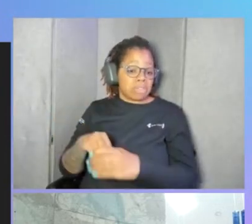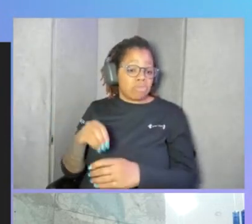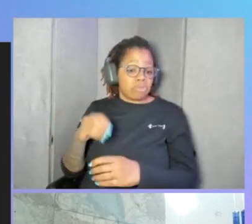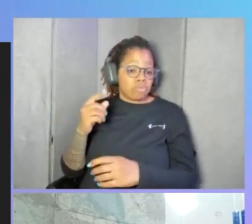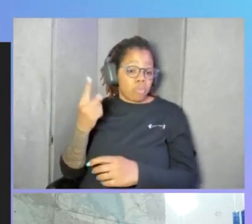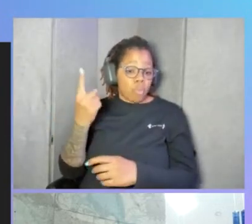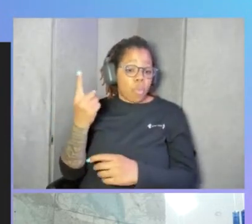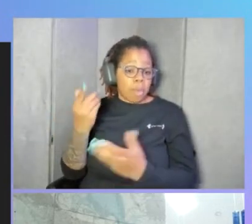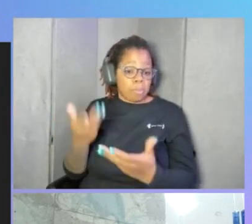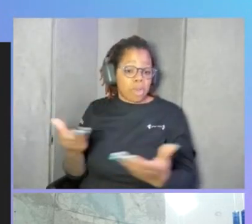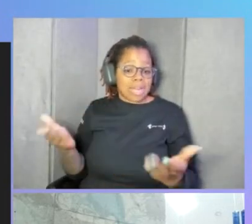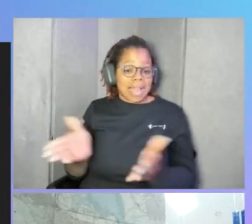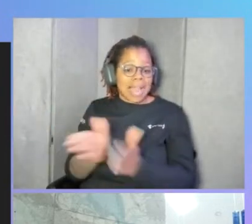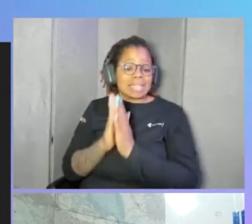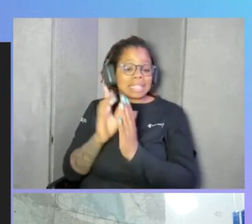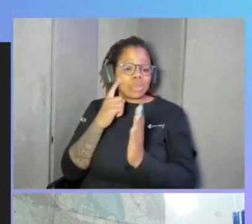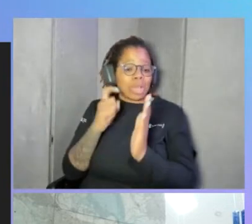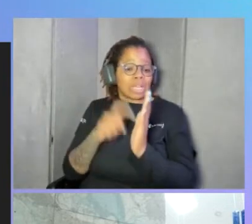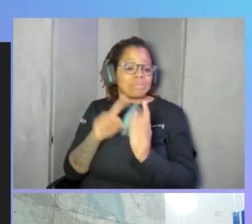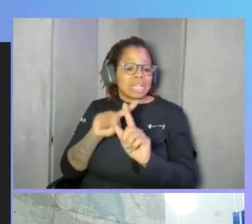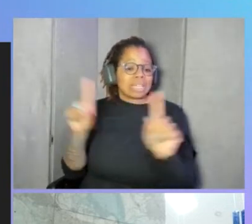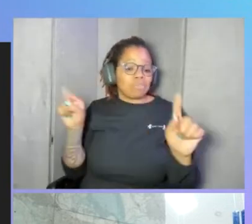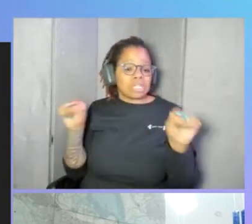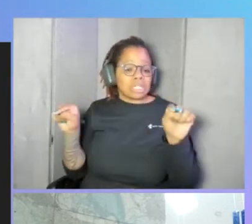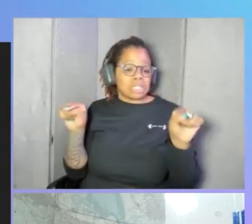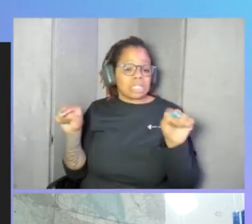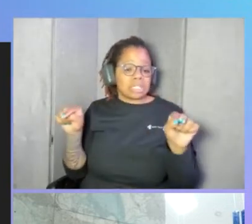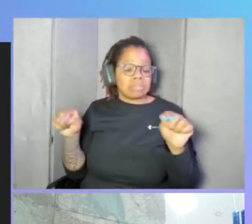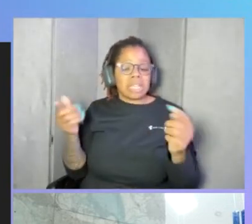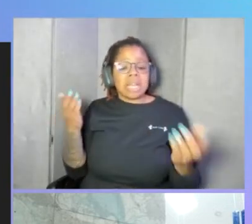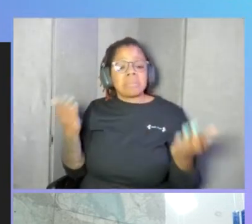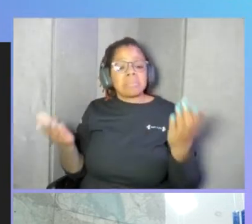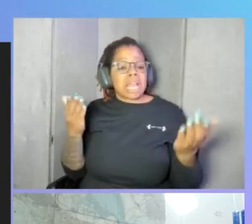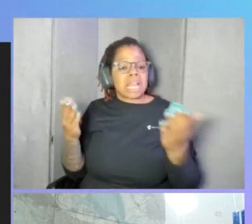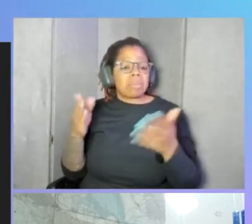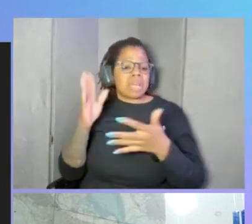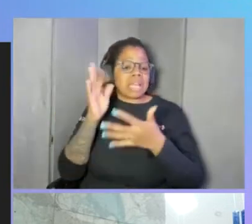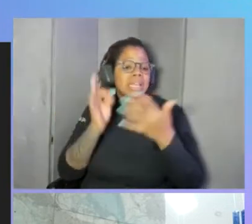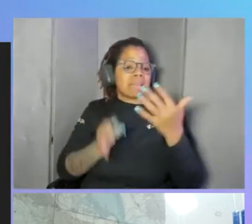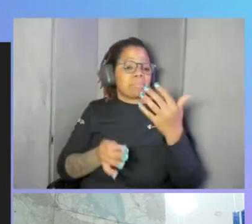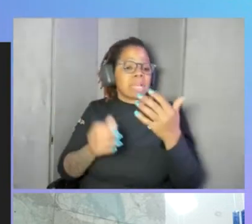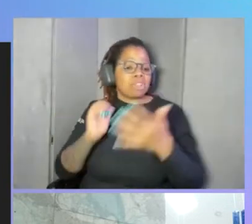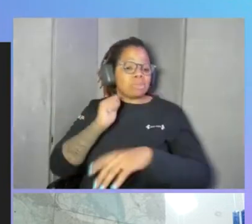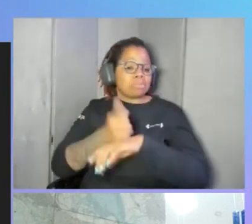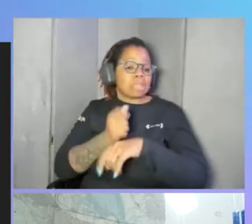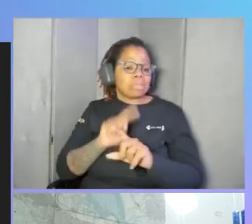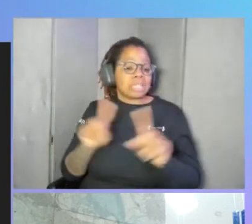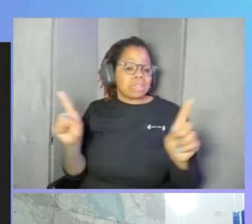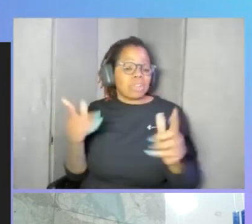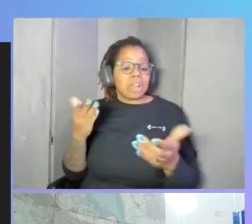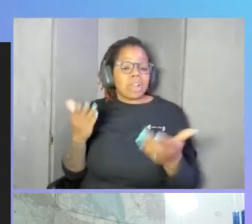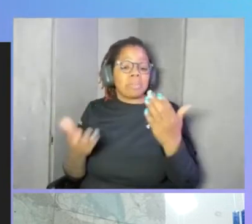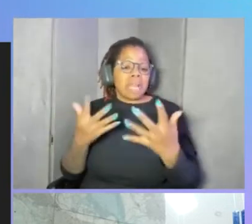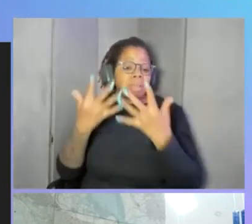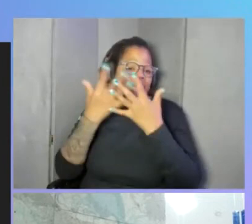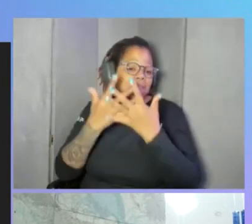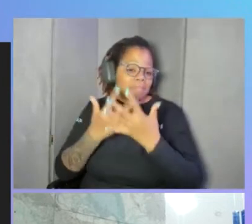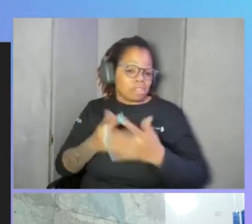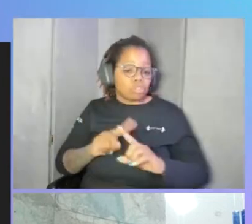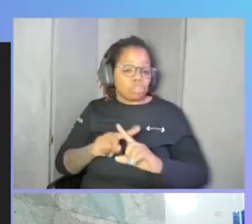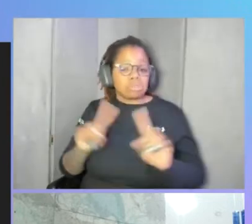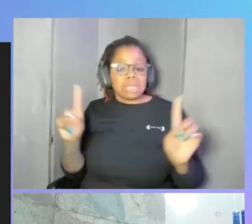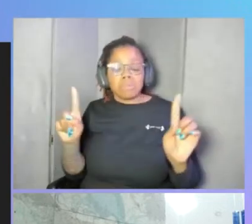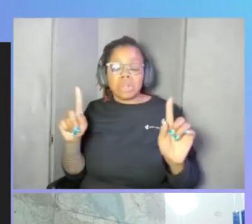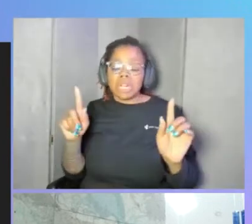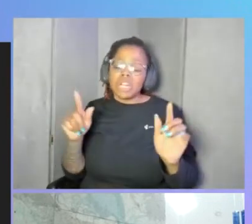and ask it to identify differences. Okay, maybe the menu organization is different. Maybe the filtering is different.